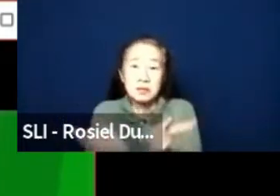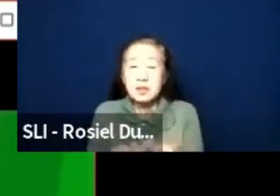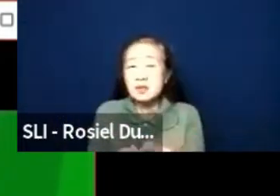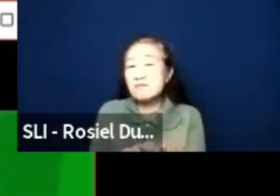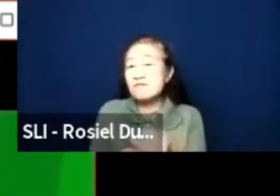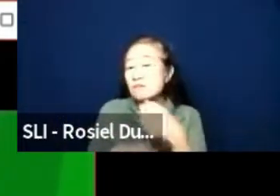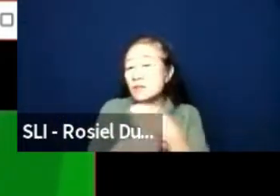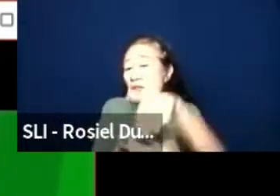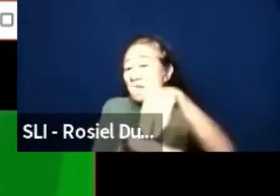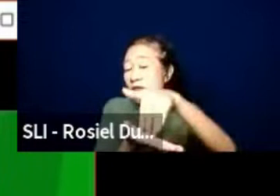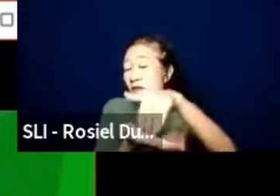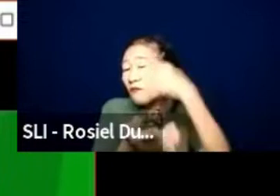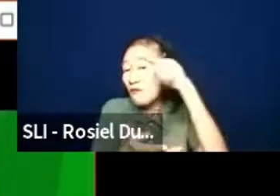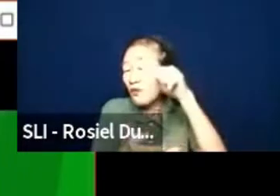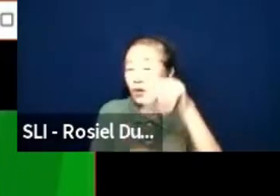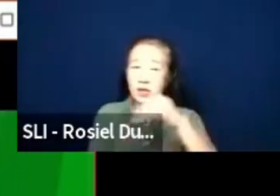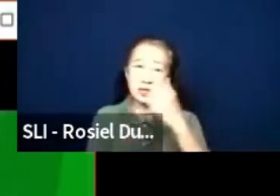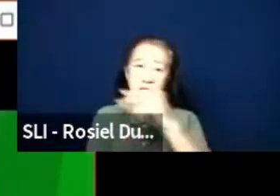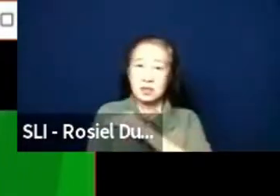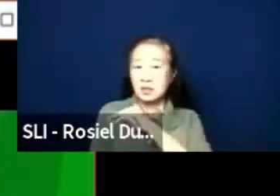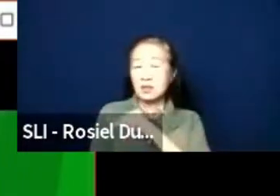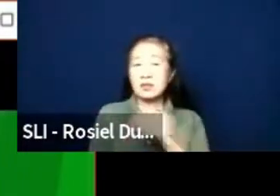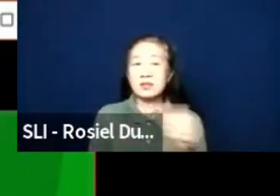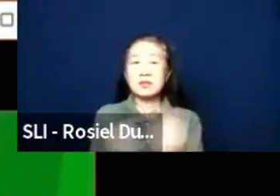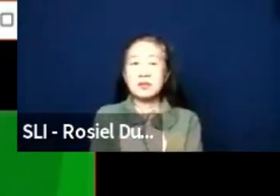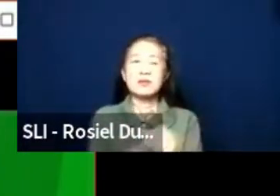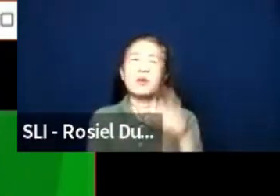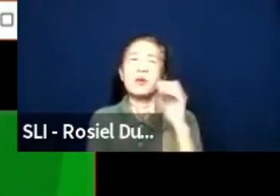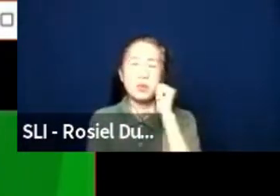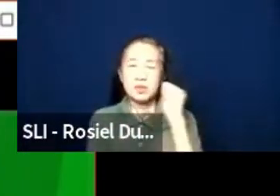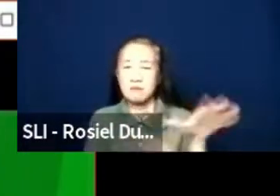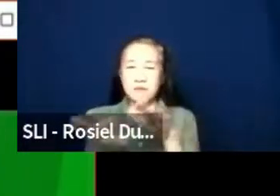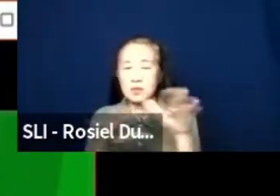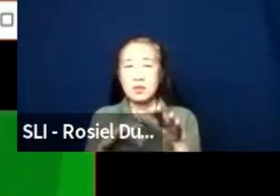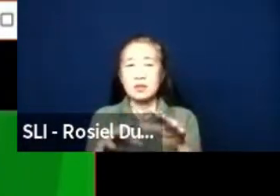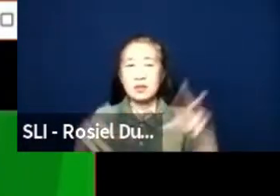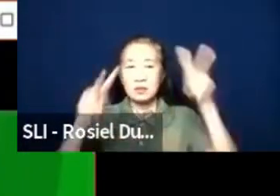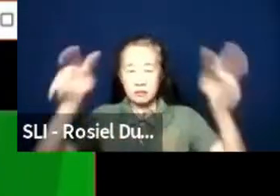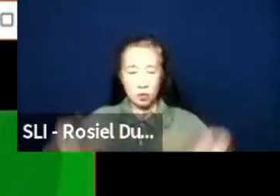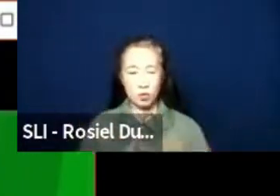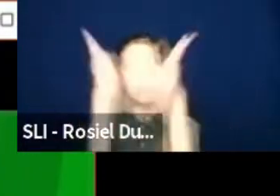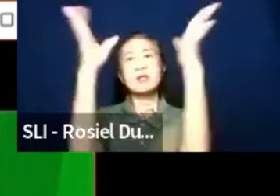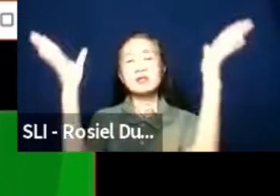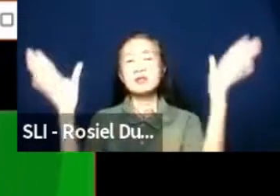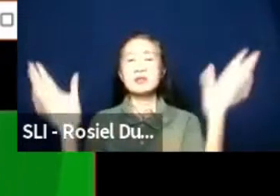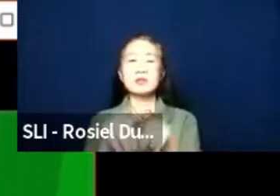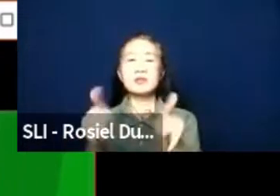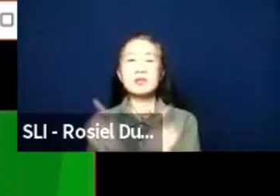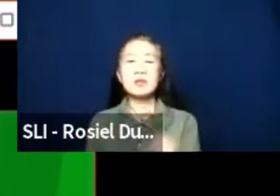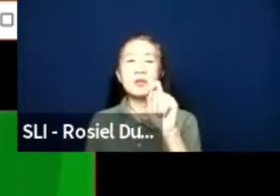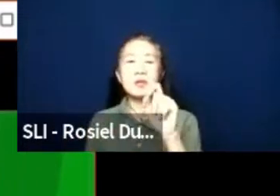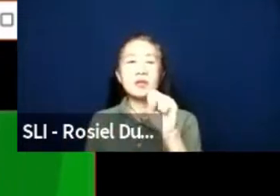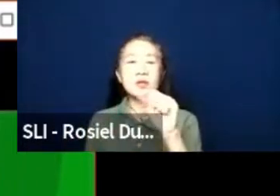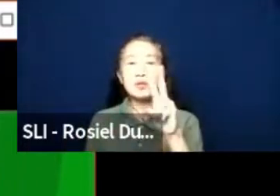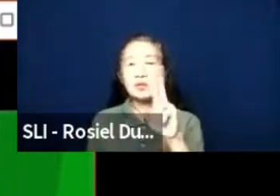vulnerable to other natural disasters, including frequent earthquakes, volcanic eruptions, as well as tsunamis,